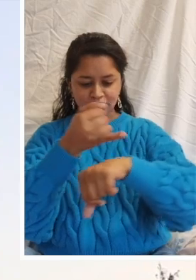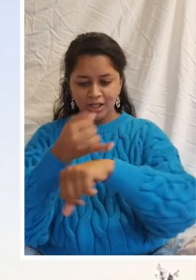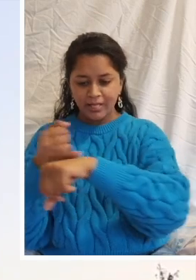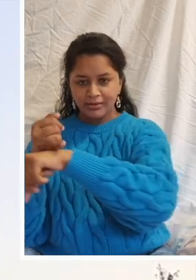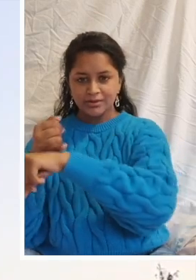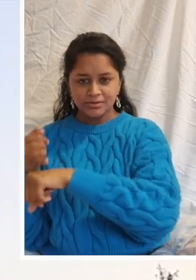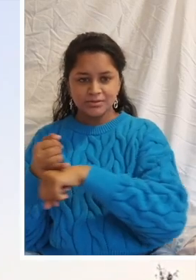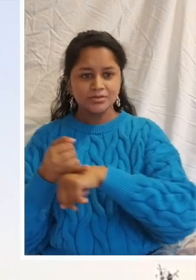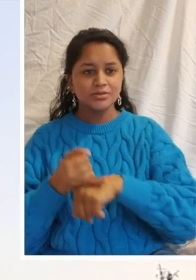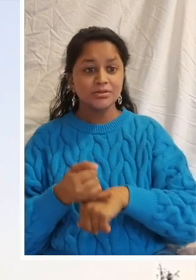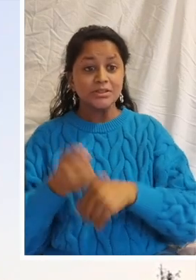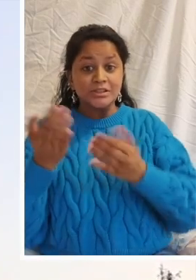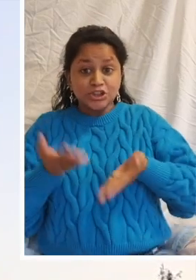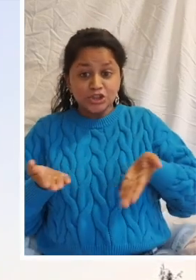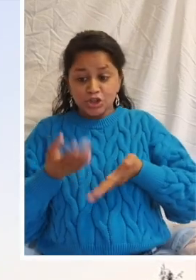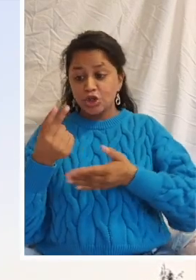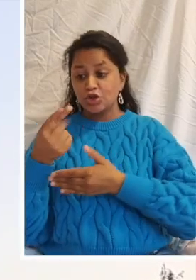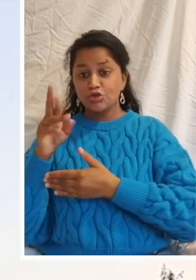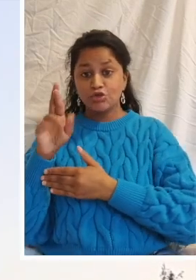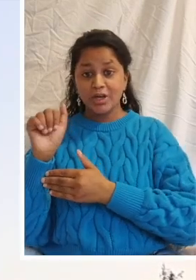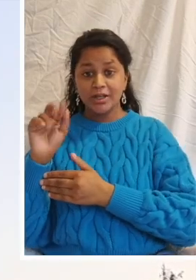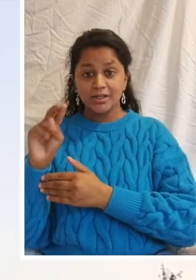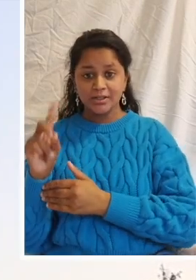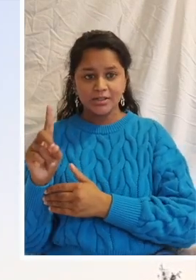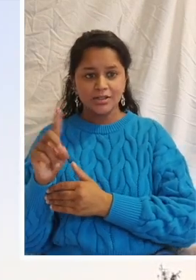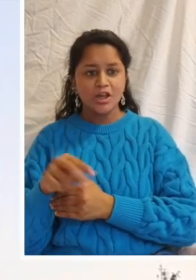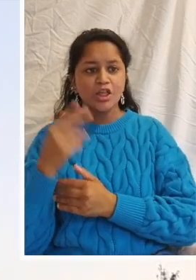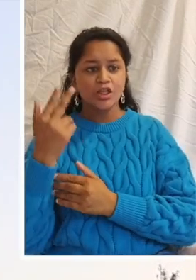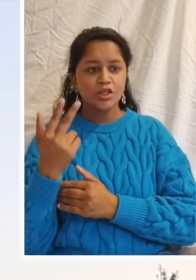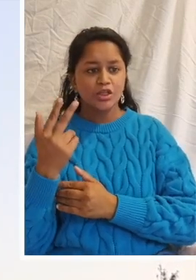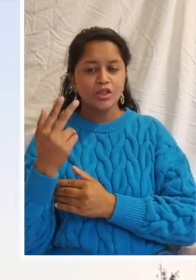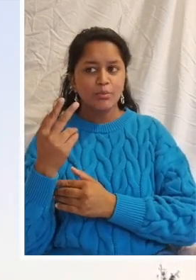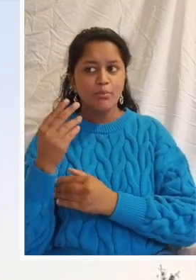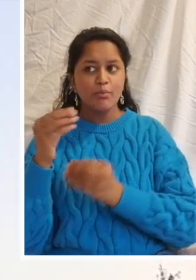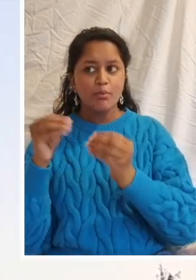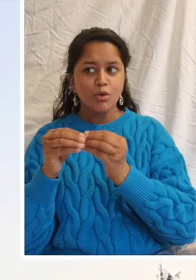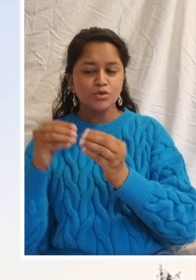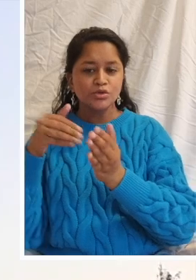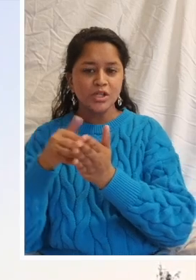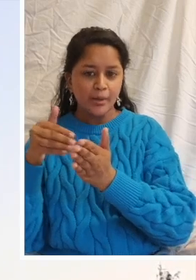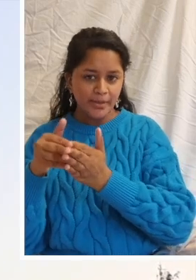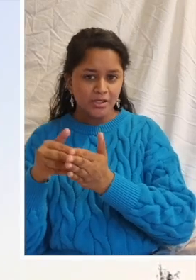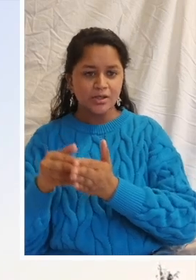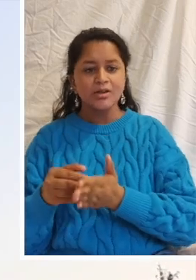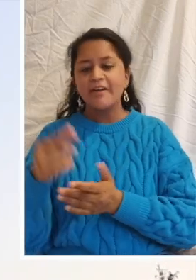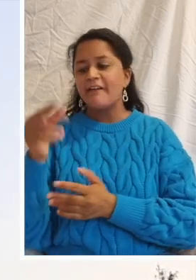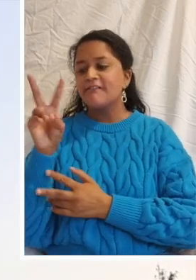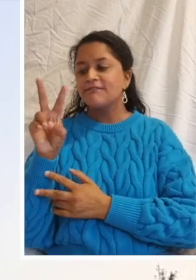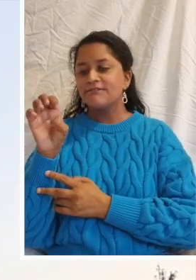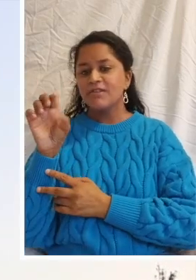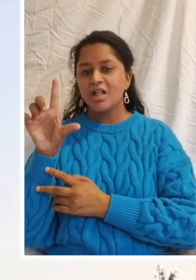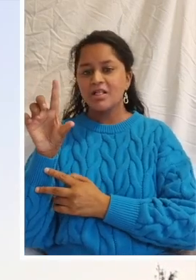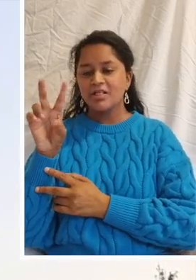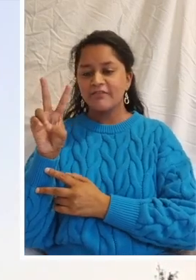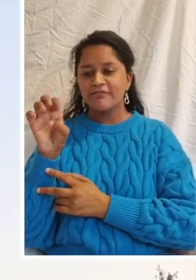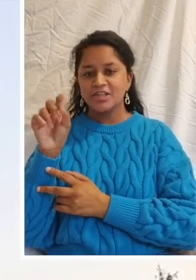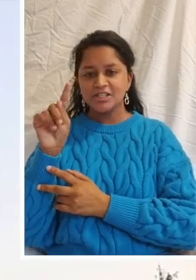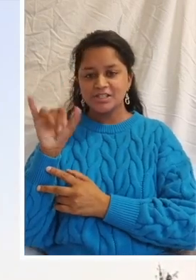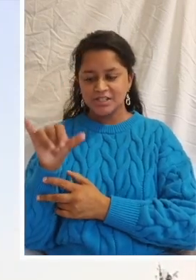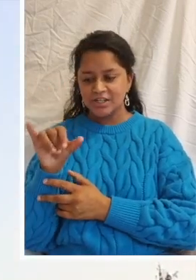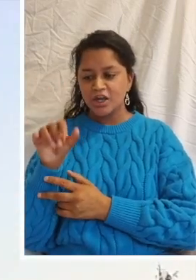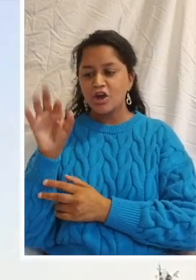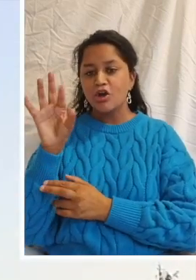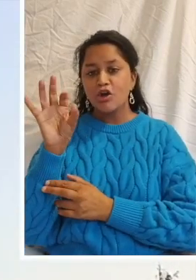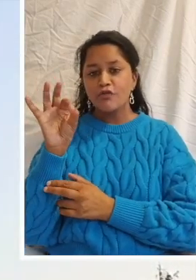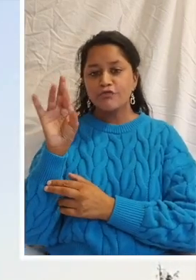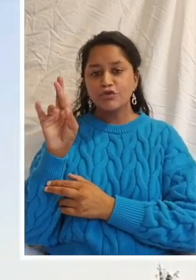and the populations of which kind of differ slightly between the 3 islands. So here on Grand Cayman, we have one of